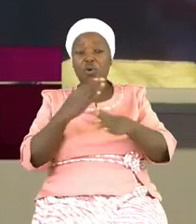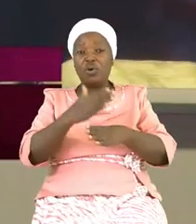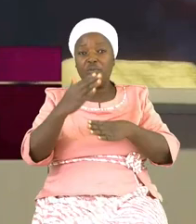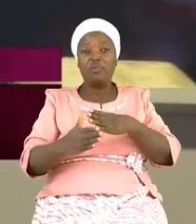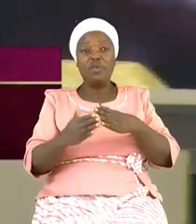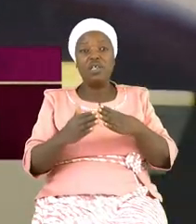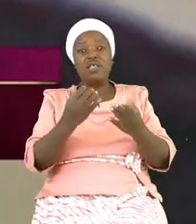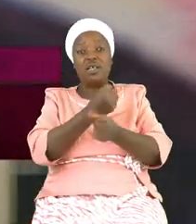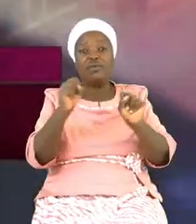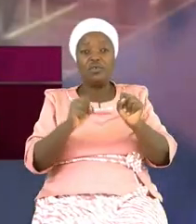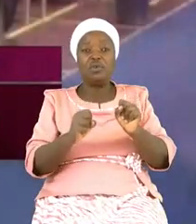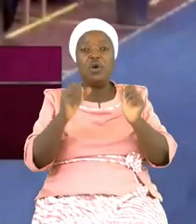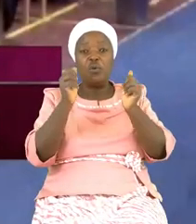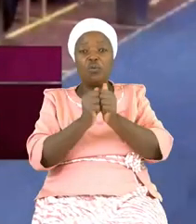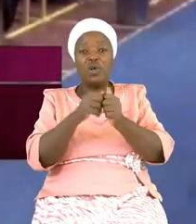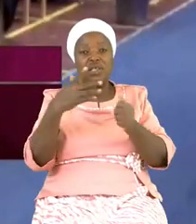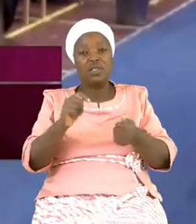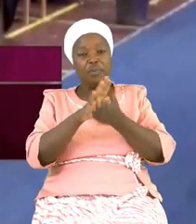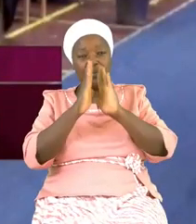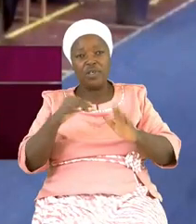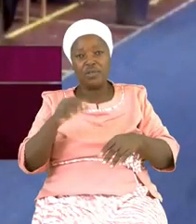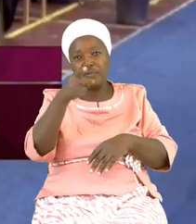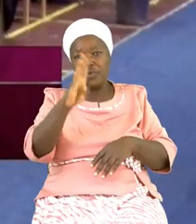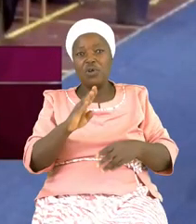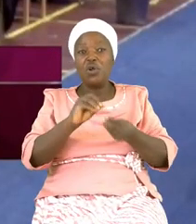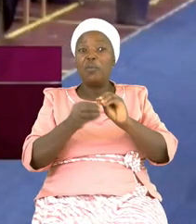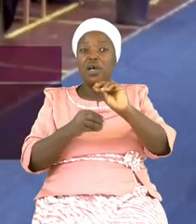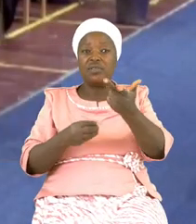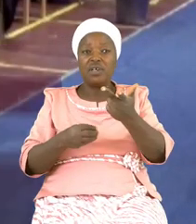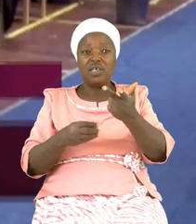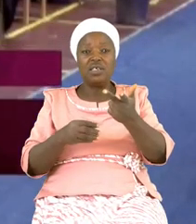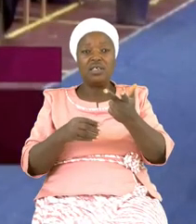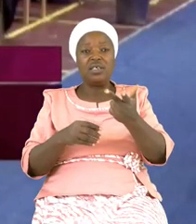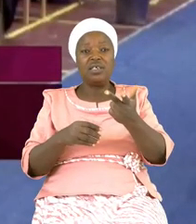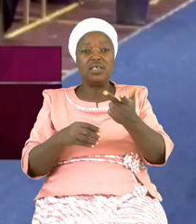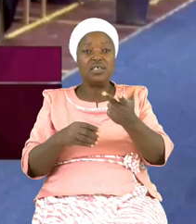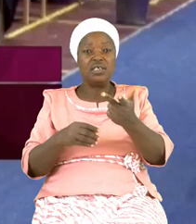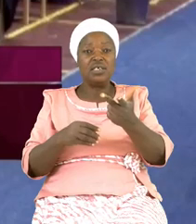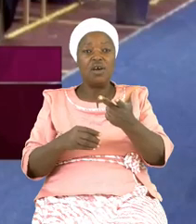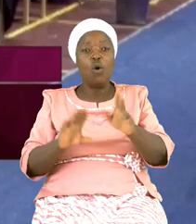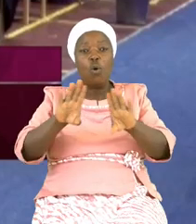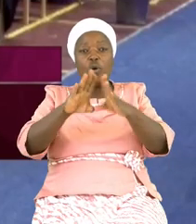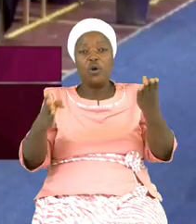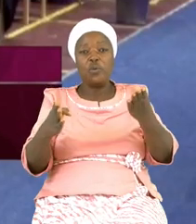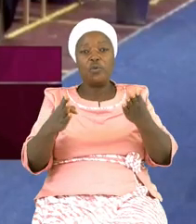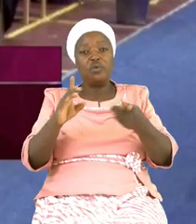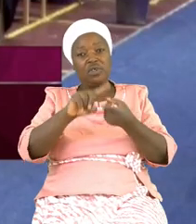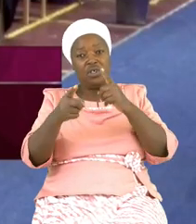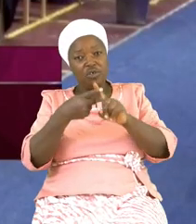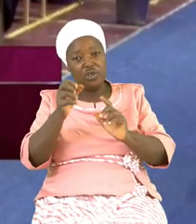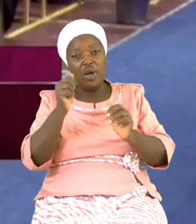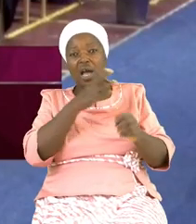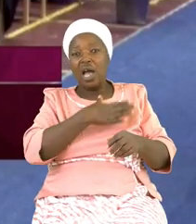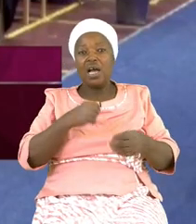with the peace of God. Number three, transparent relationships and peace